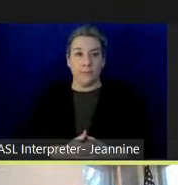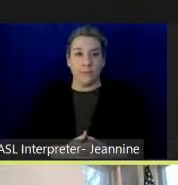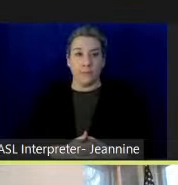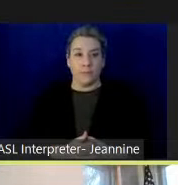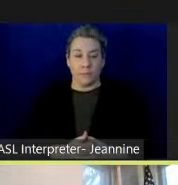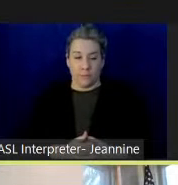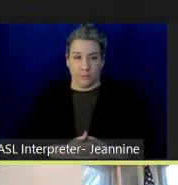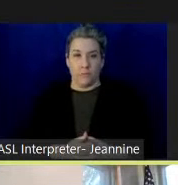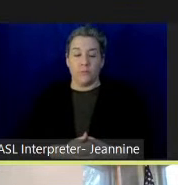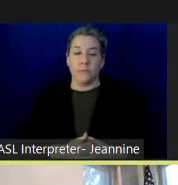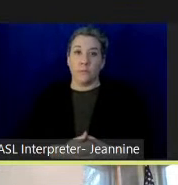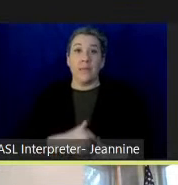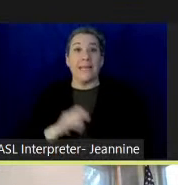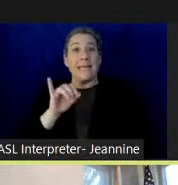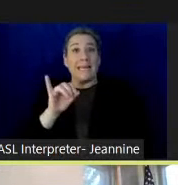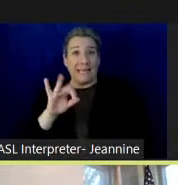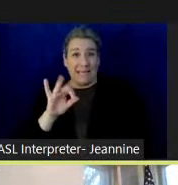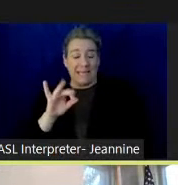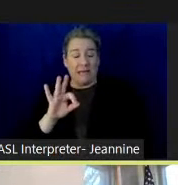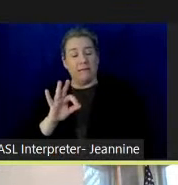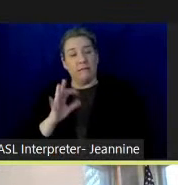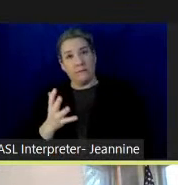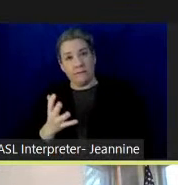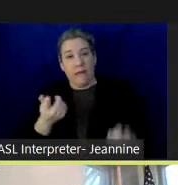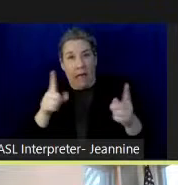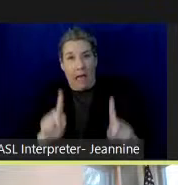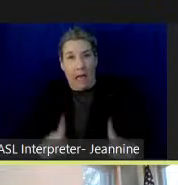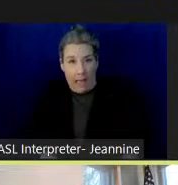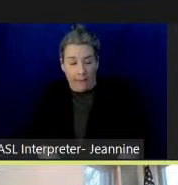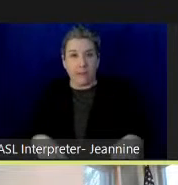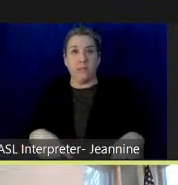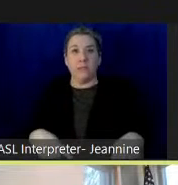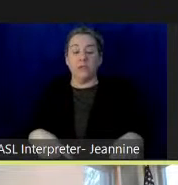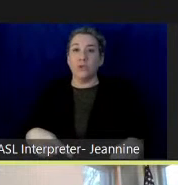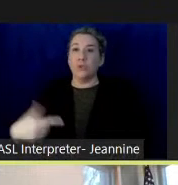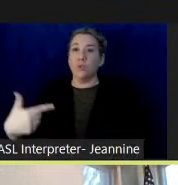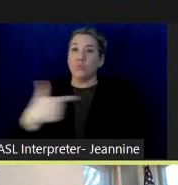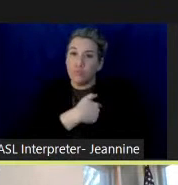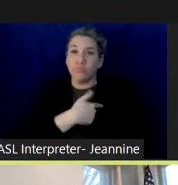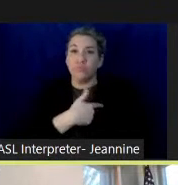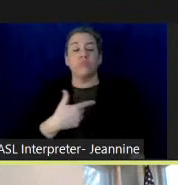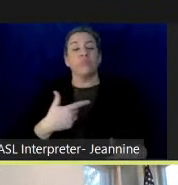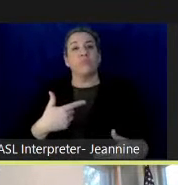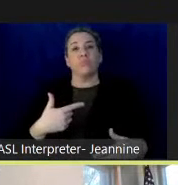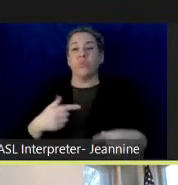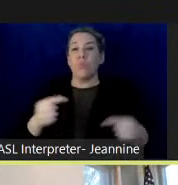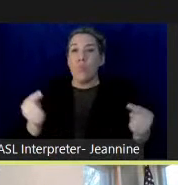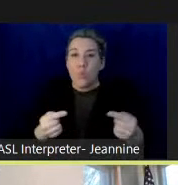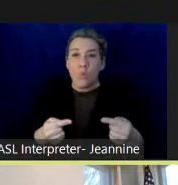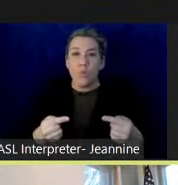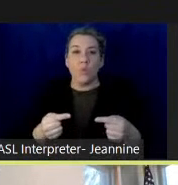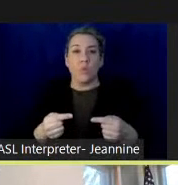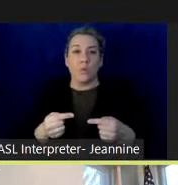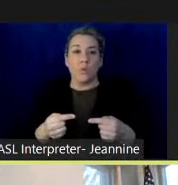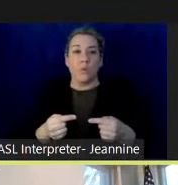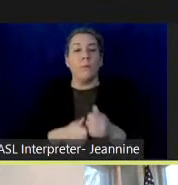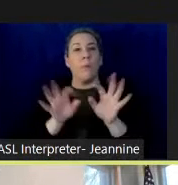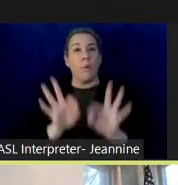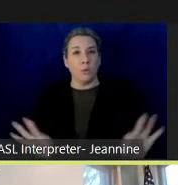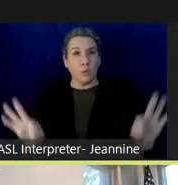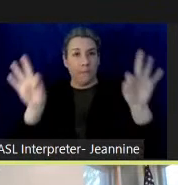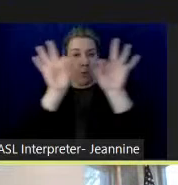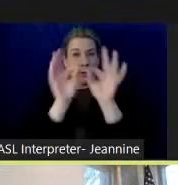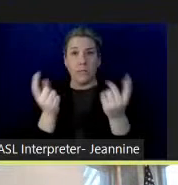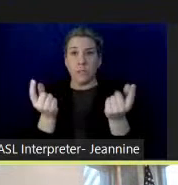If you're unfortunately hurt, if you've received a traumatic wound or injury as a result of this event, the most important thing for you to